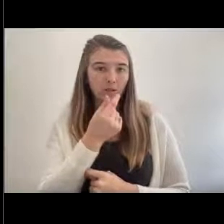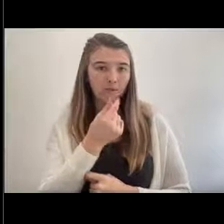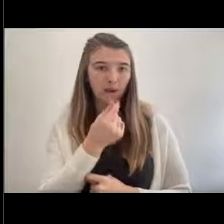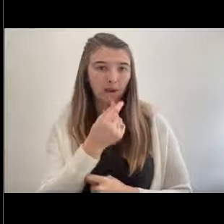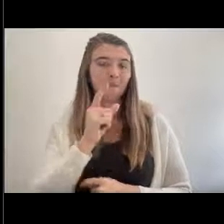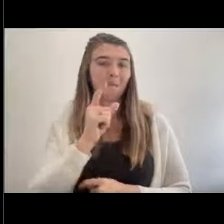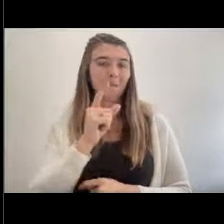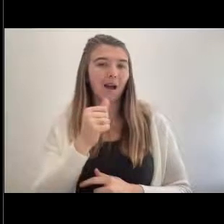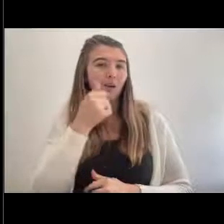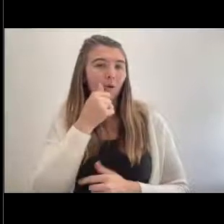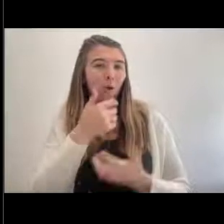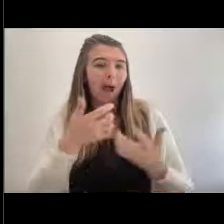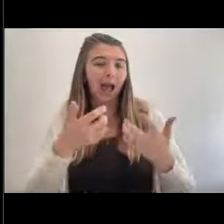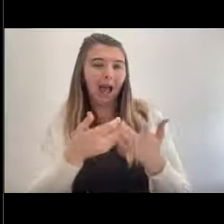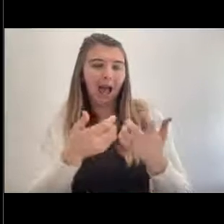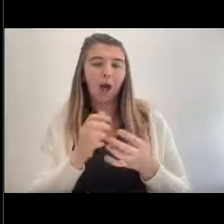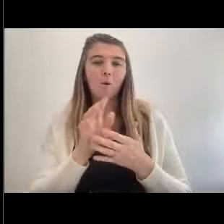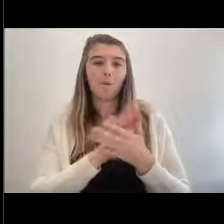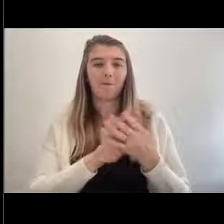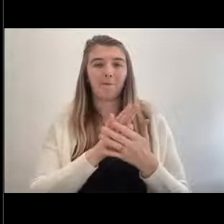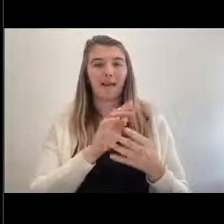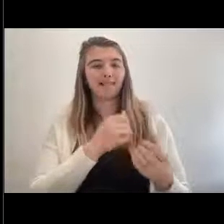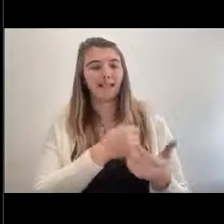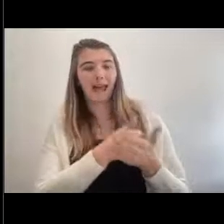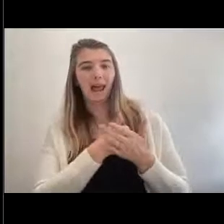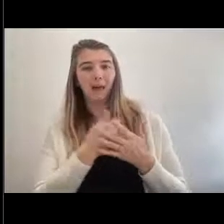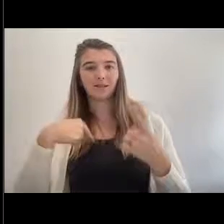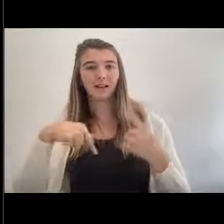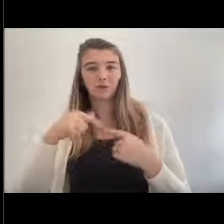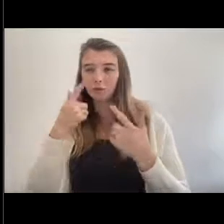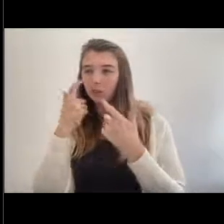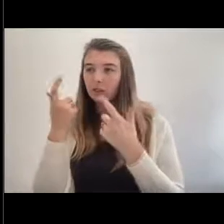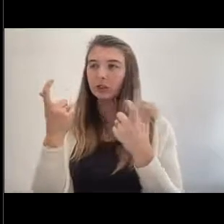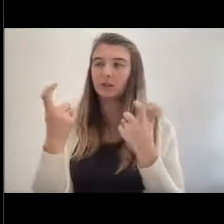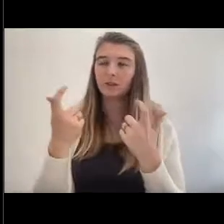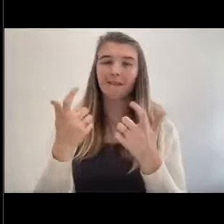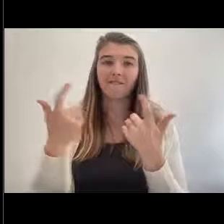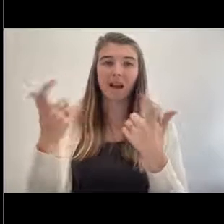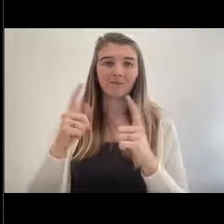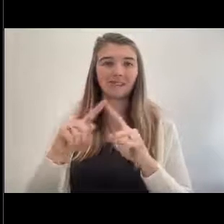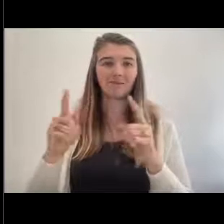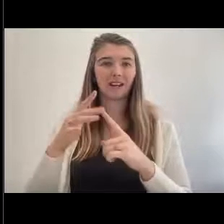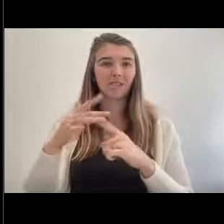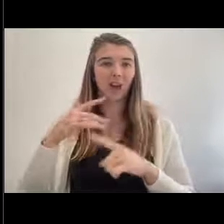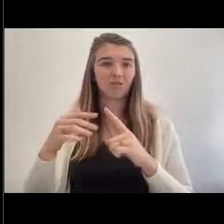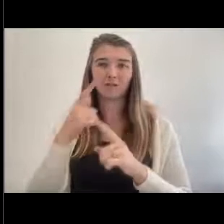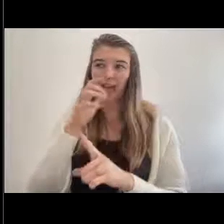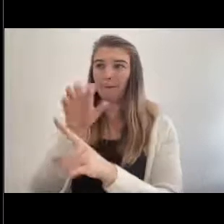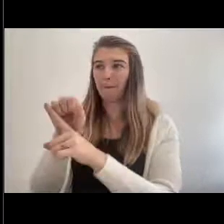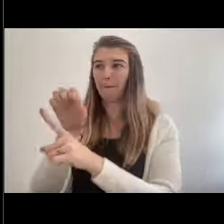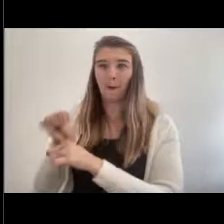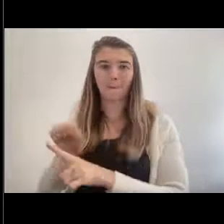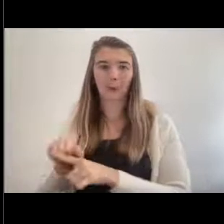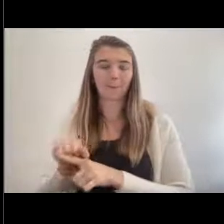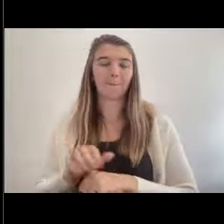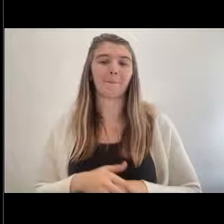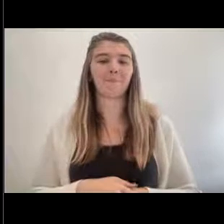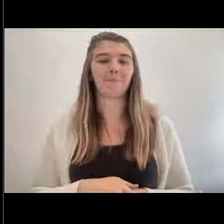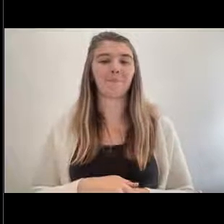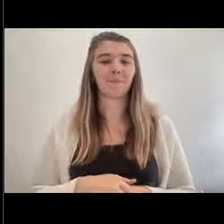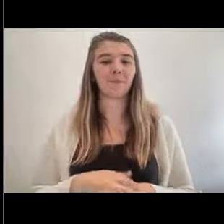out helps us to be able to look for this occurring in other environments. So this bacterium first secretes